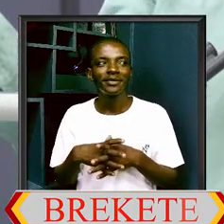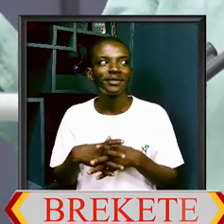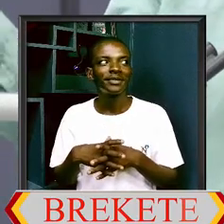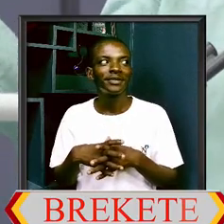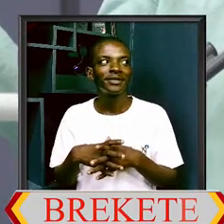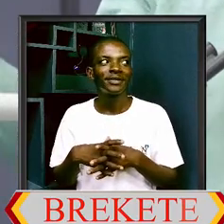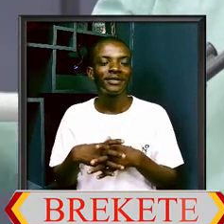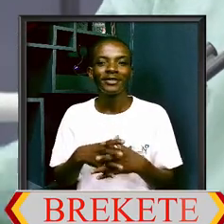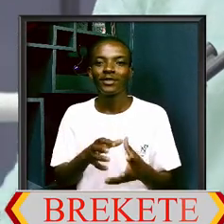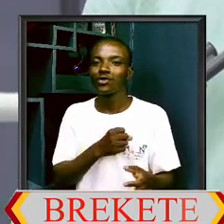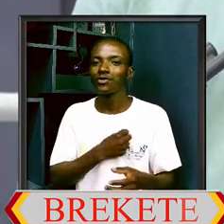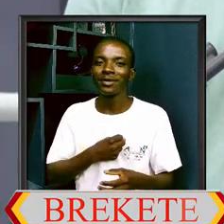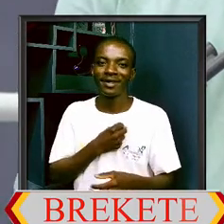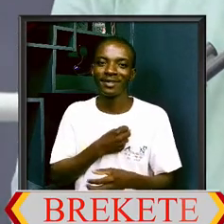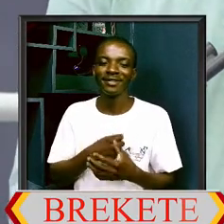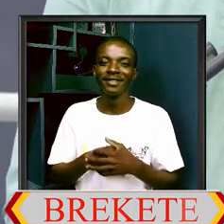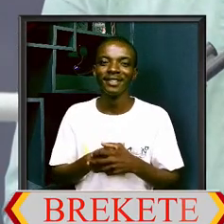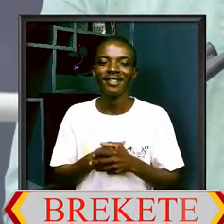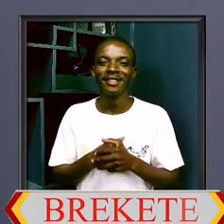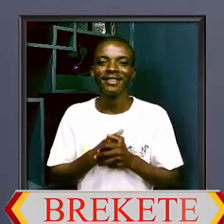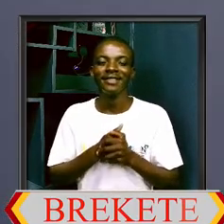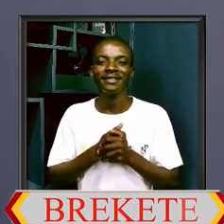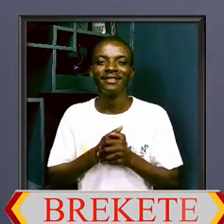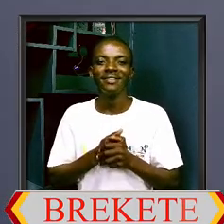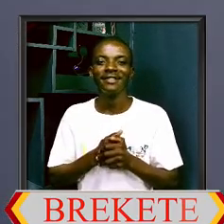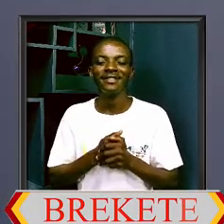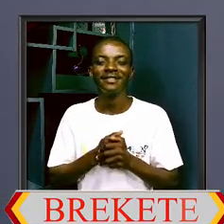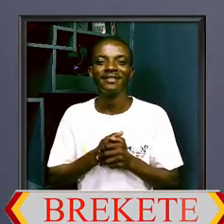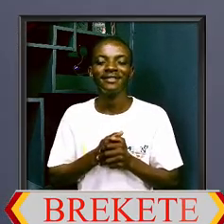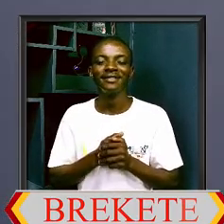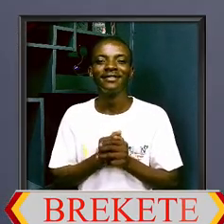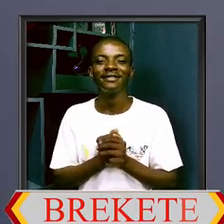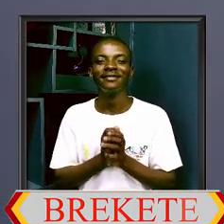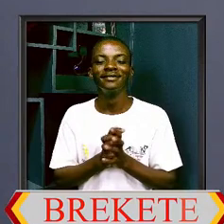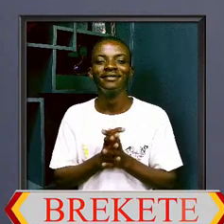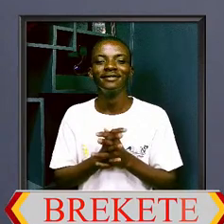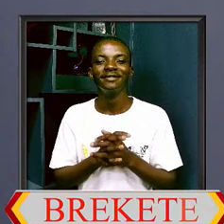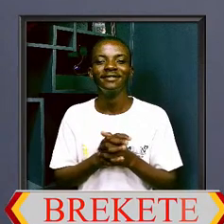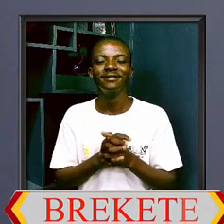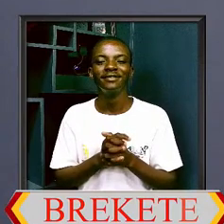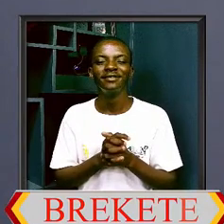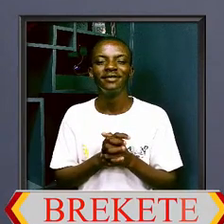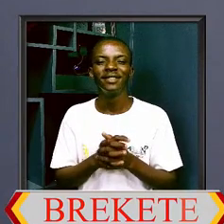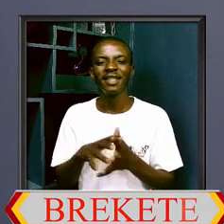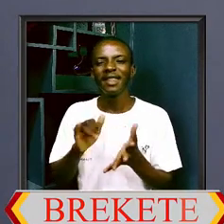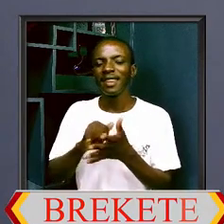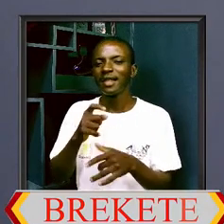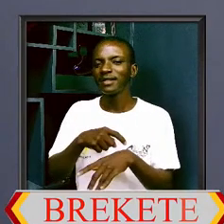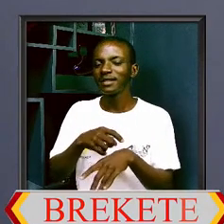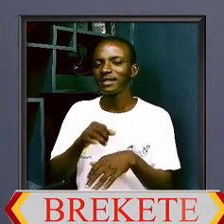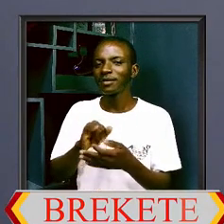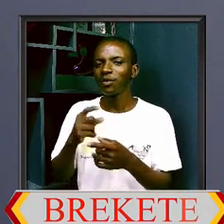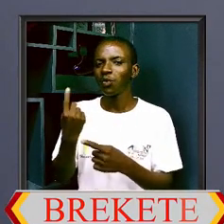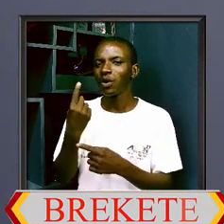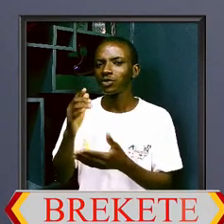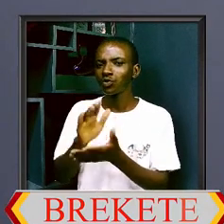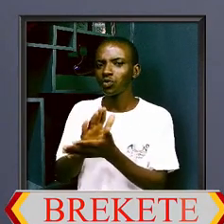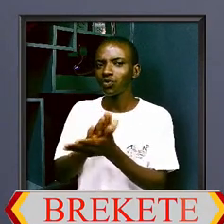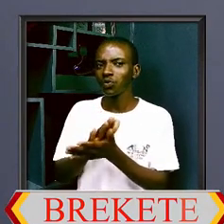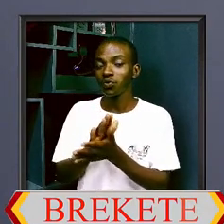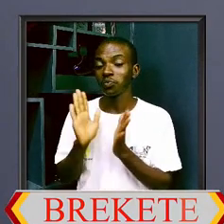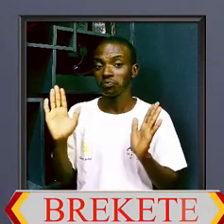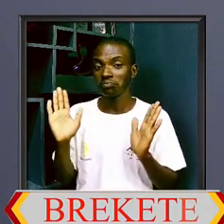die sorry and they come say you know that time now one